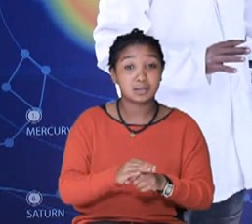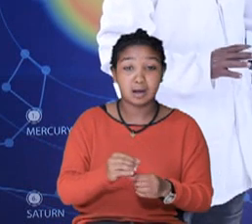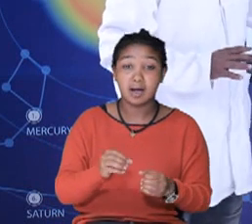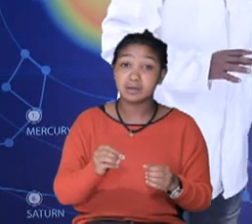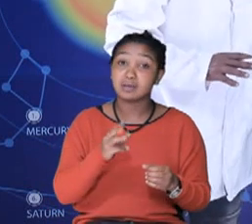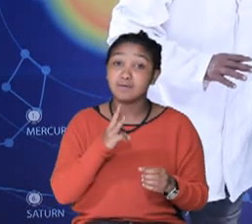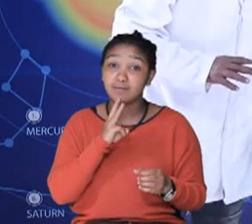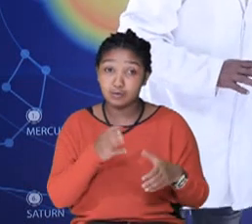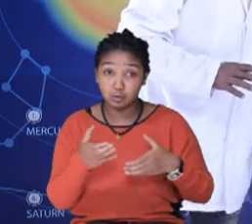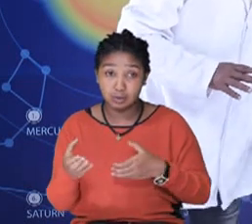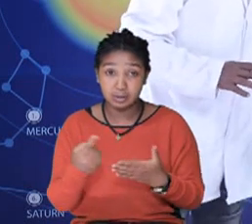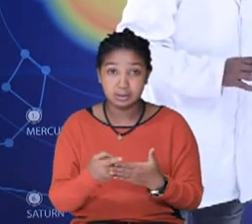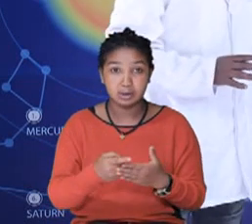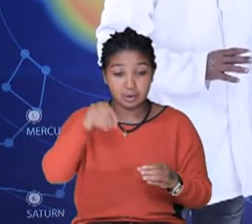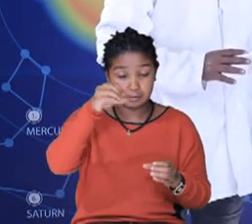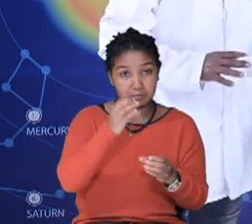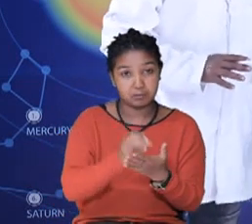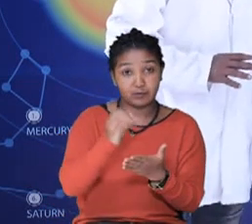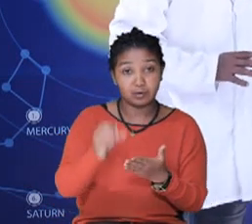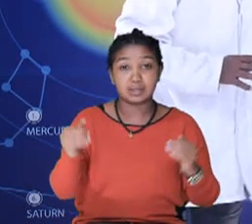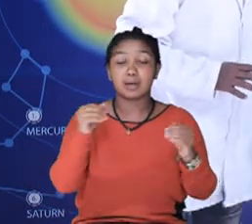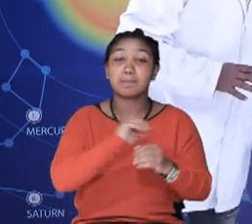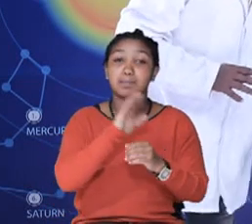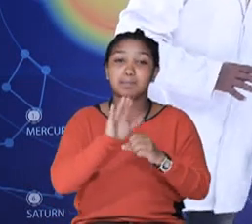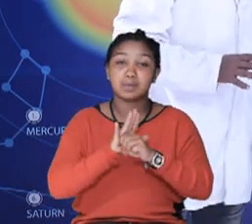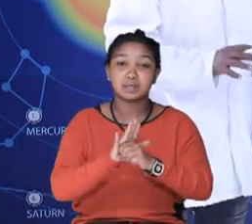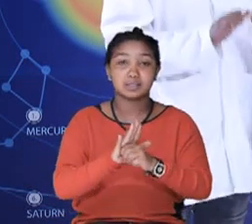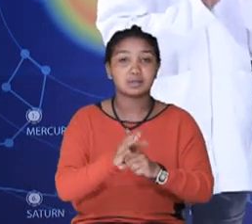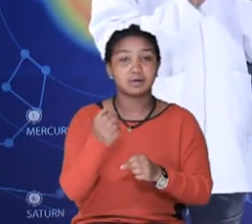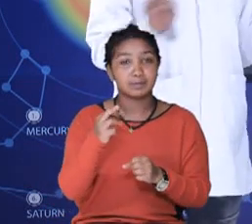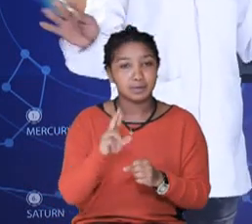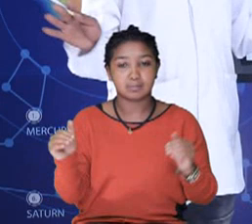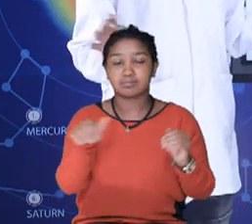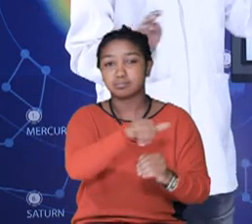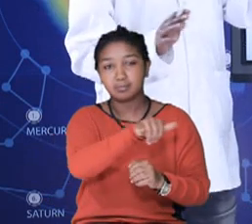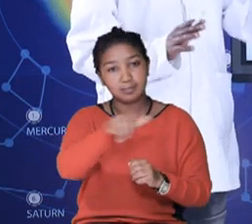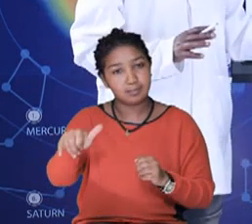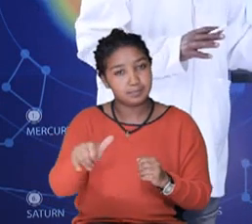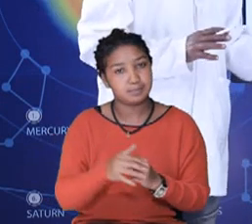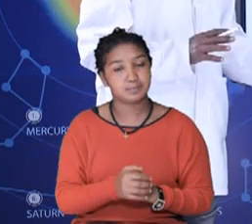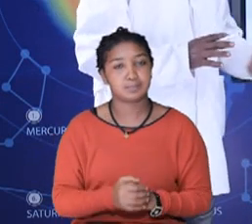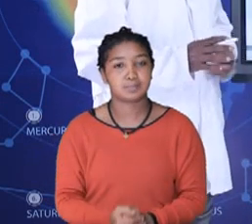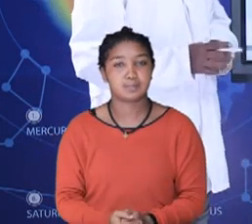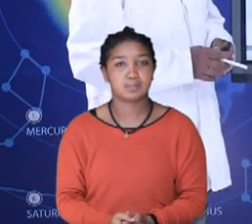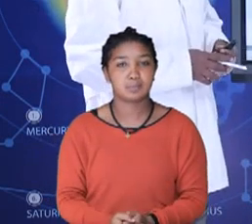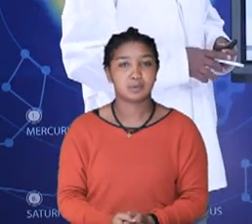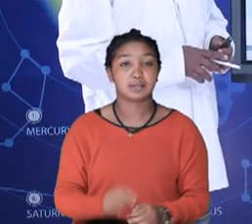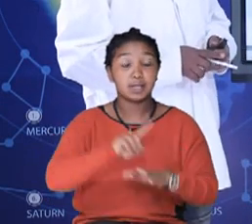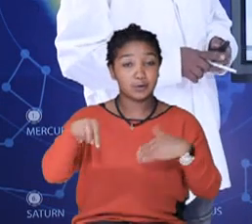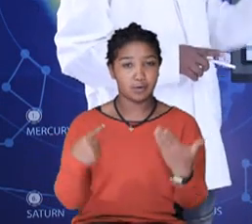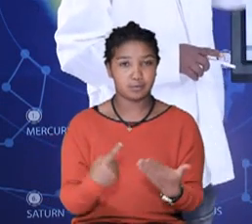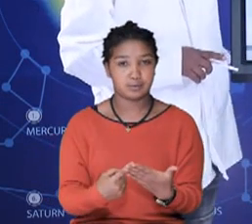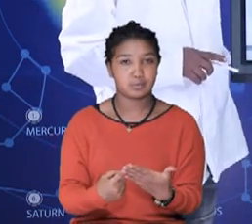fluid, when we put this cube in the fluid, the pressure acting on the cube are the same. The value of the pressure is the same.